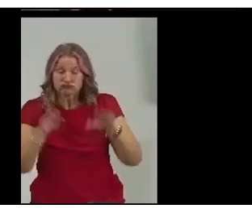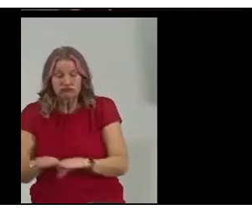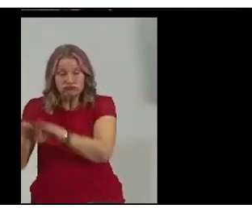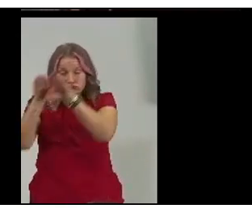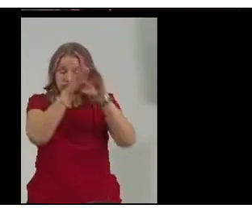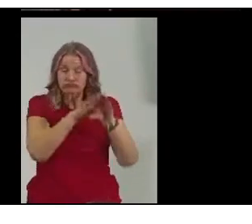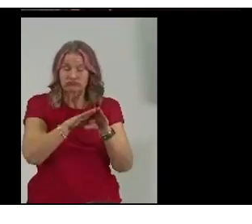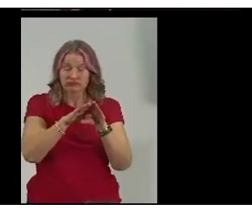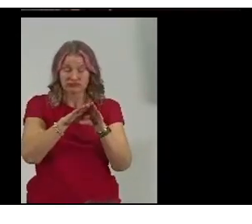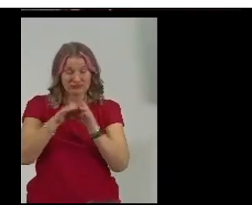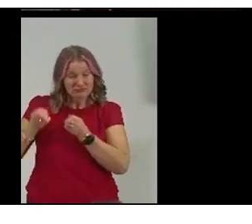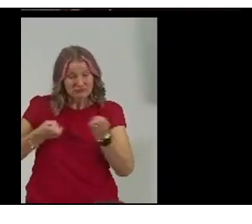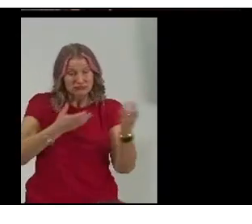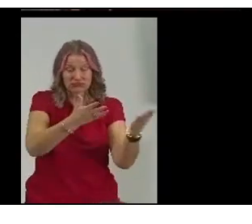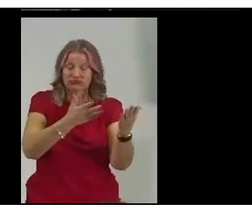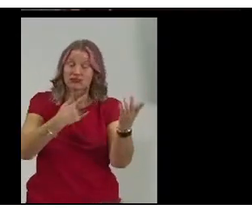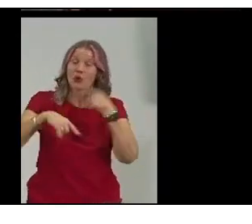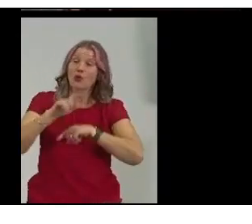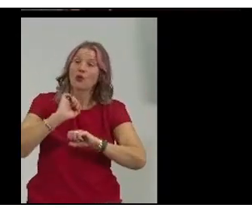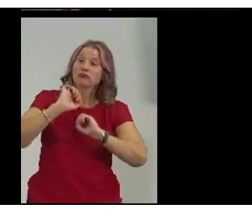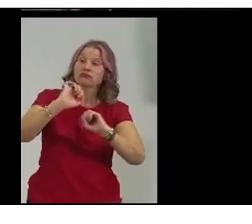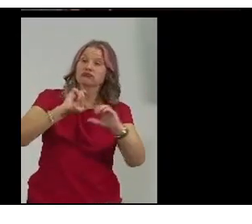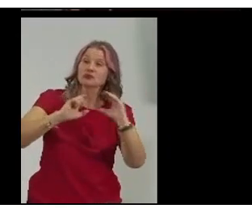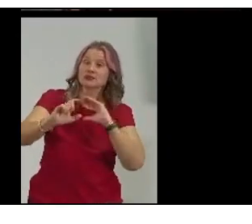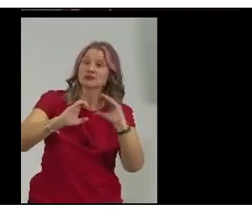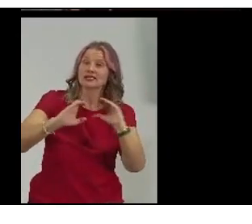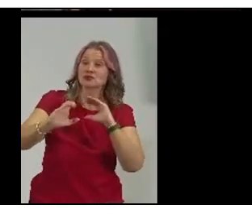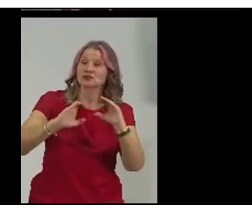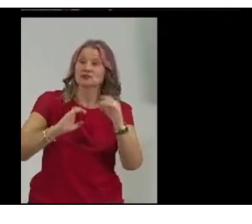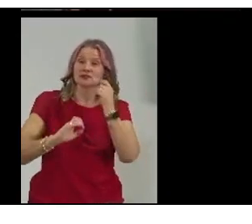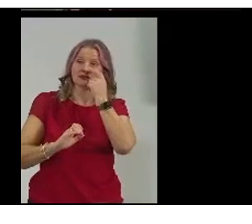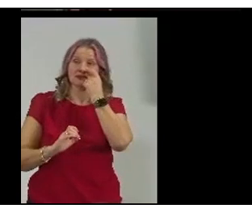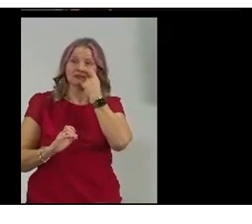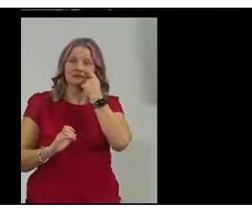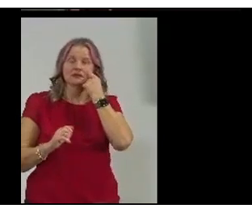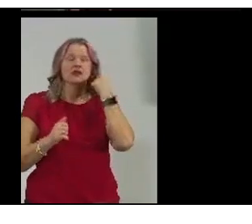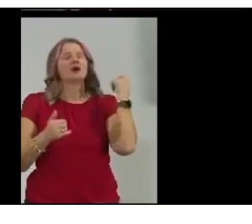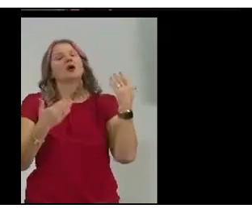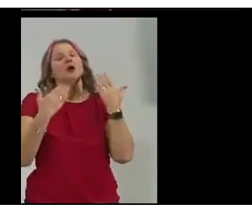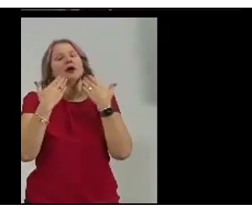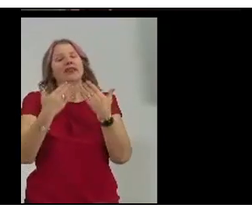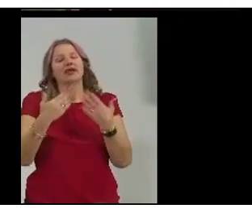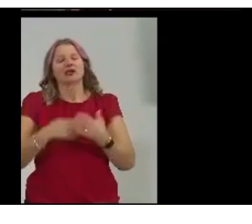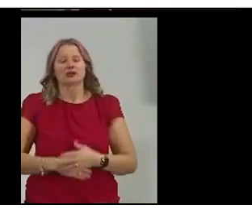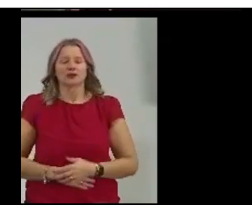of your services and all your communications? Okay, thank you, Robin.